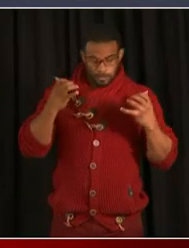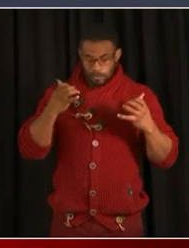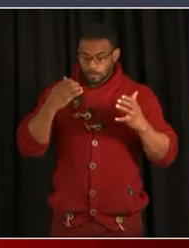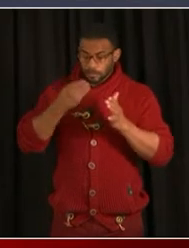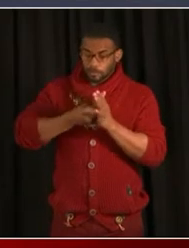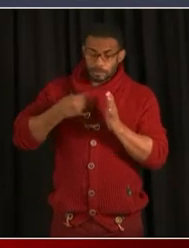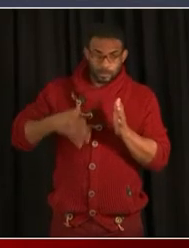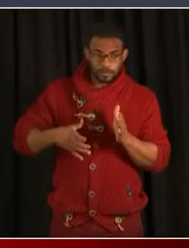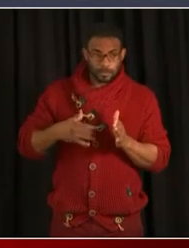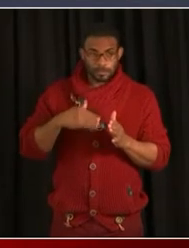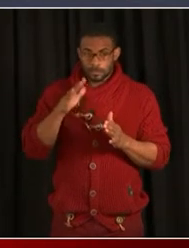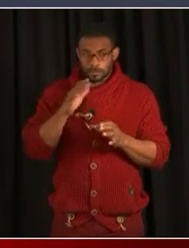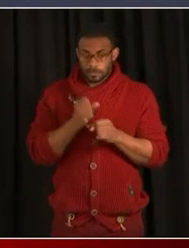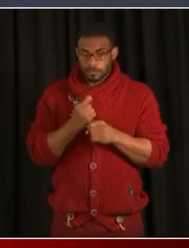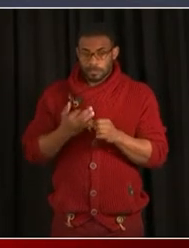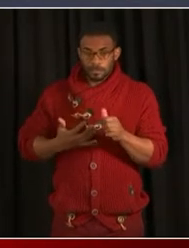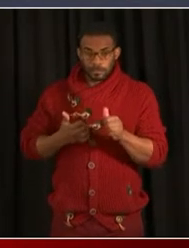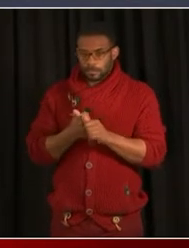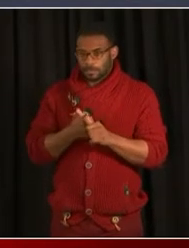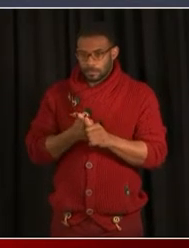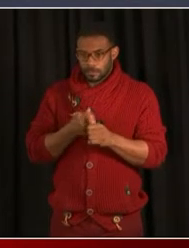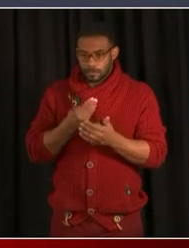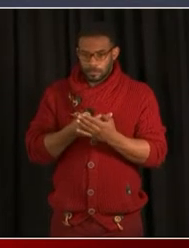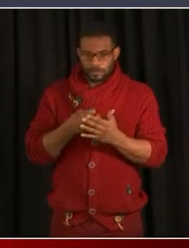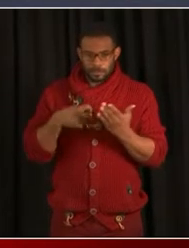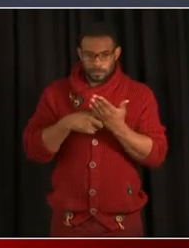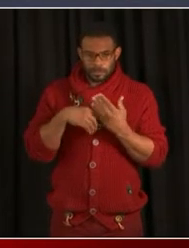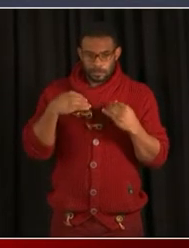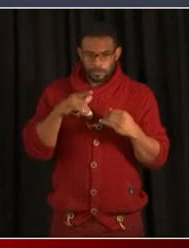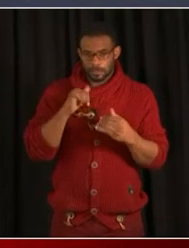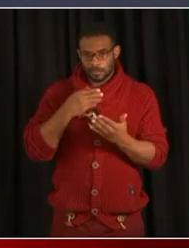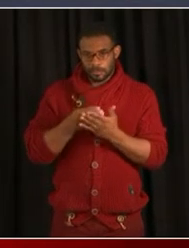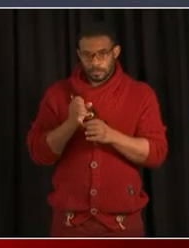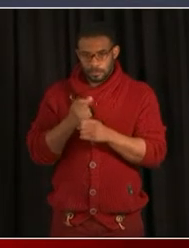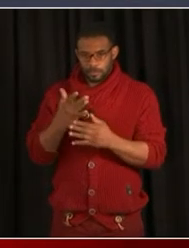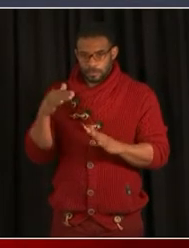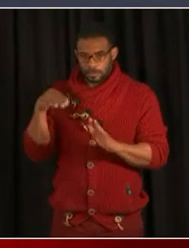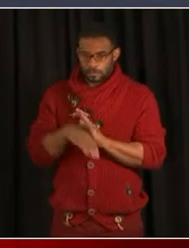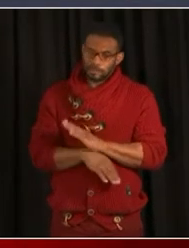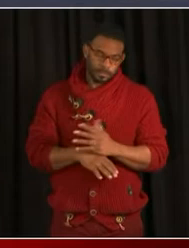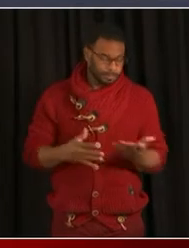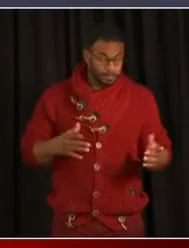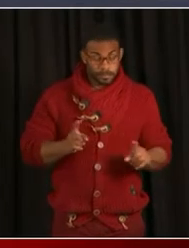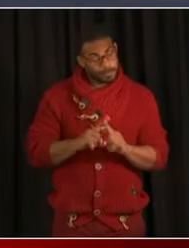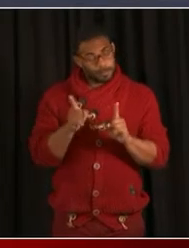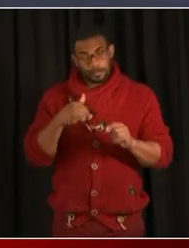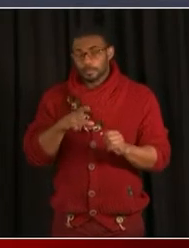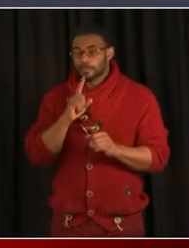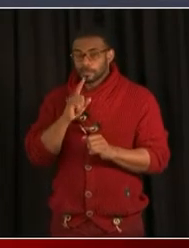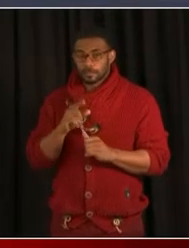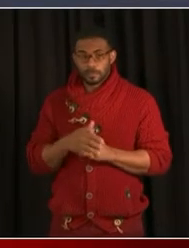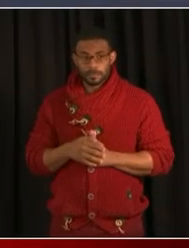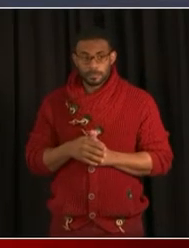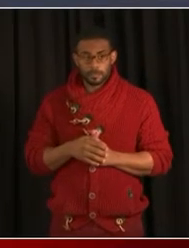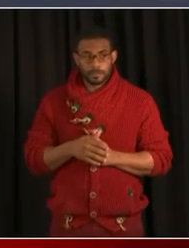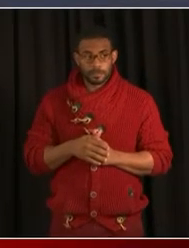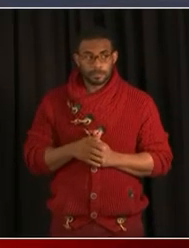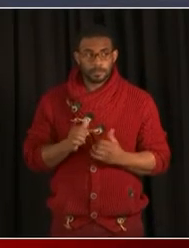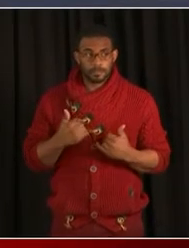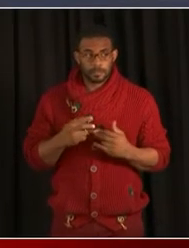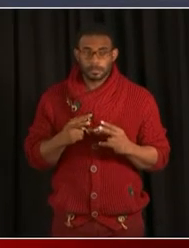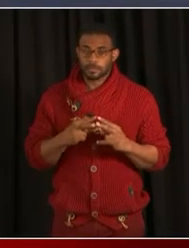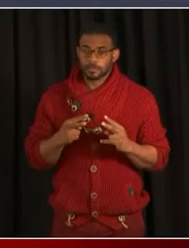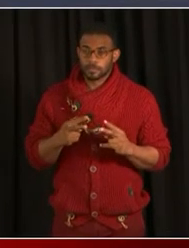tremendous expense, and you're never going to make up, ticket sales. That was our moneymaker. However, we had